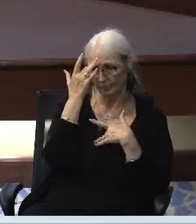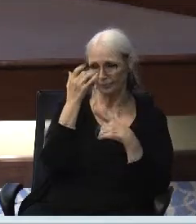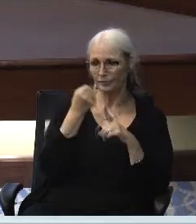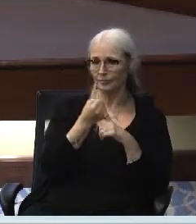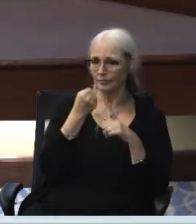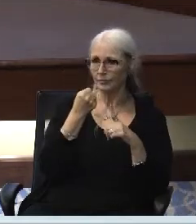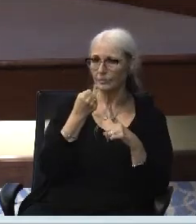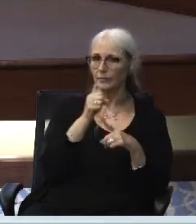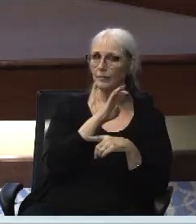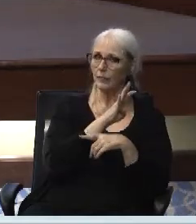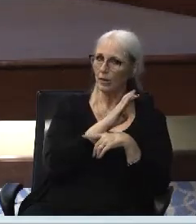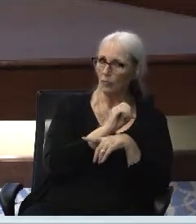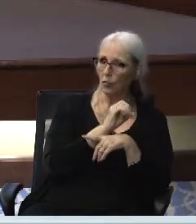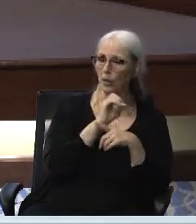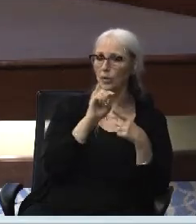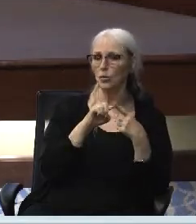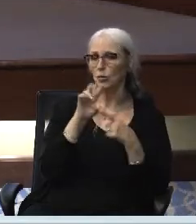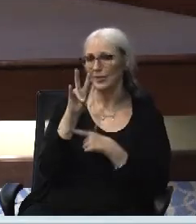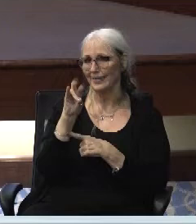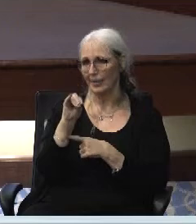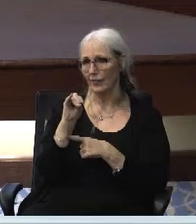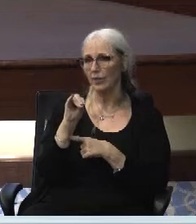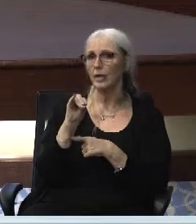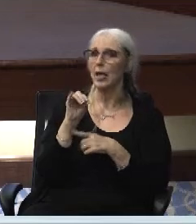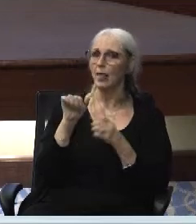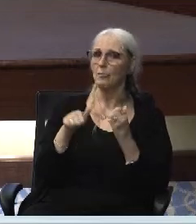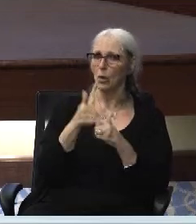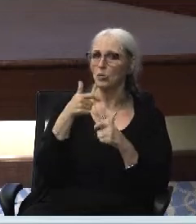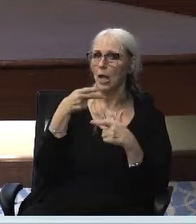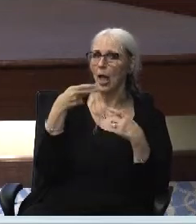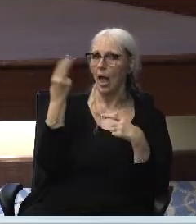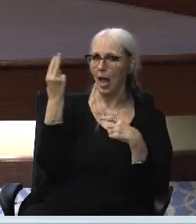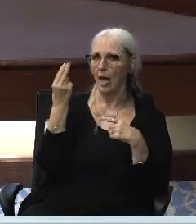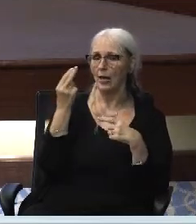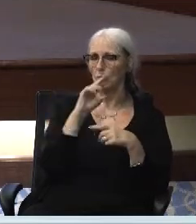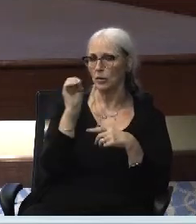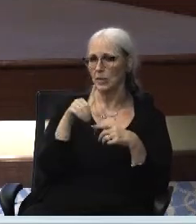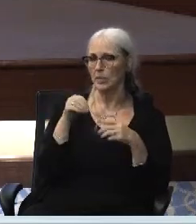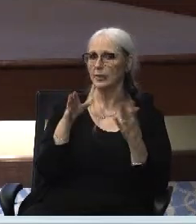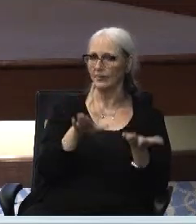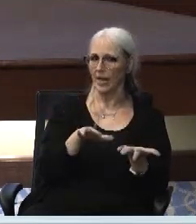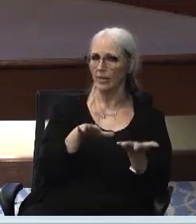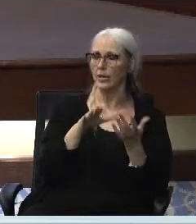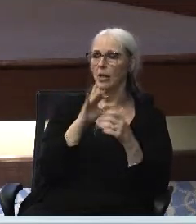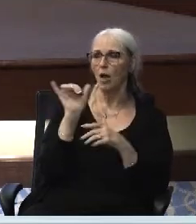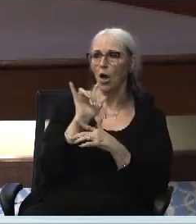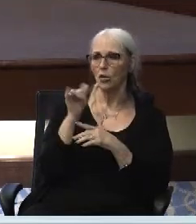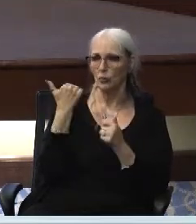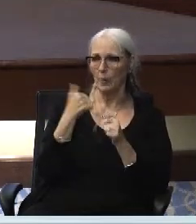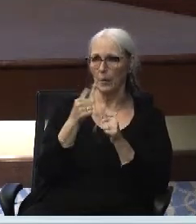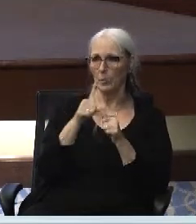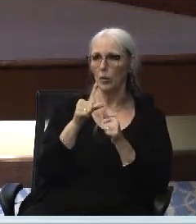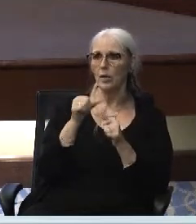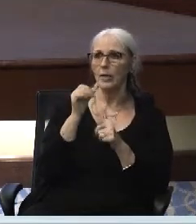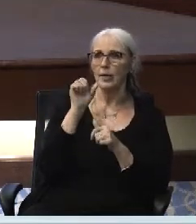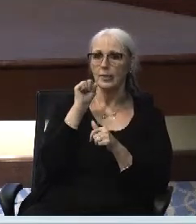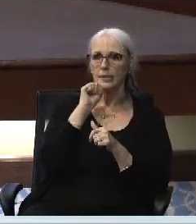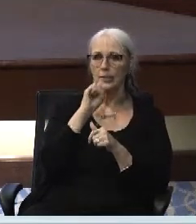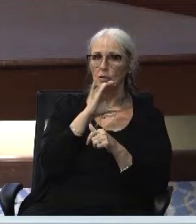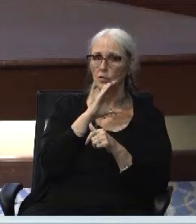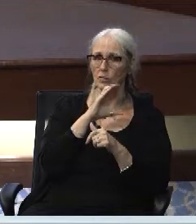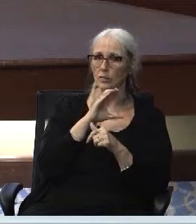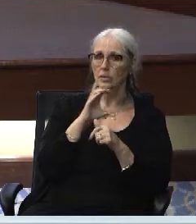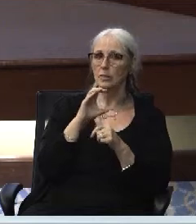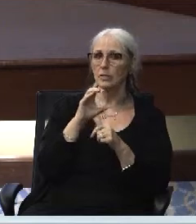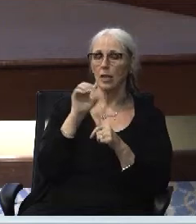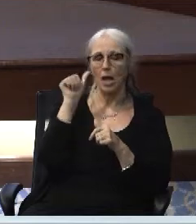Adults aged 40 to 70 attributed to the highest percentage of deaths in April. Also, we have to remember that our senior adults were early adopters